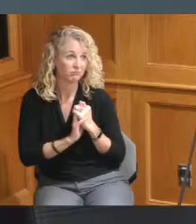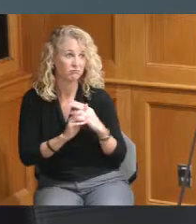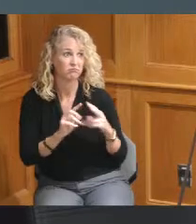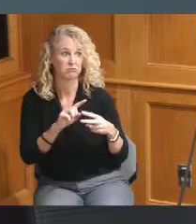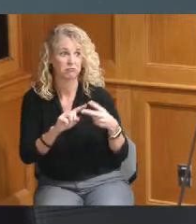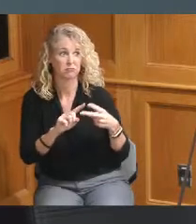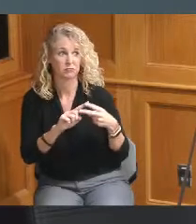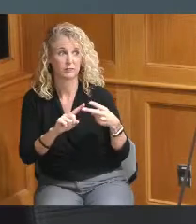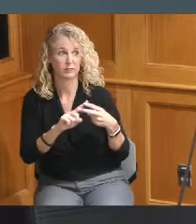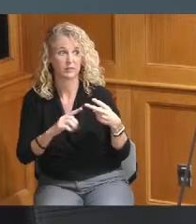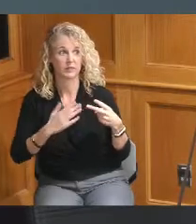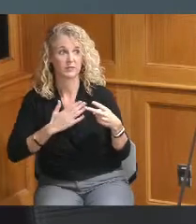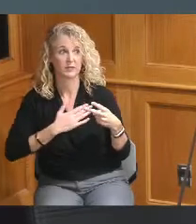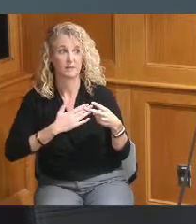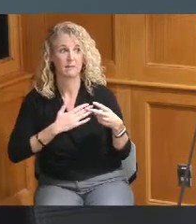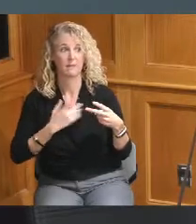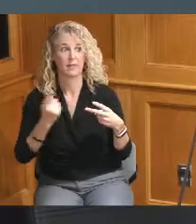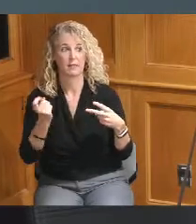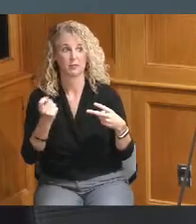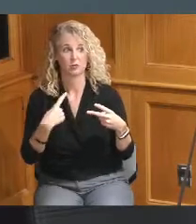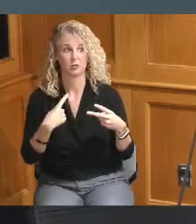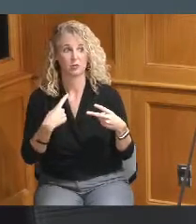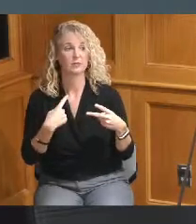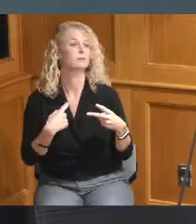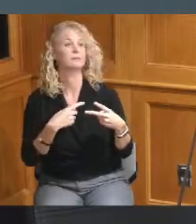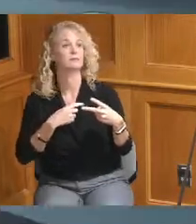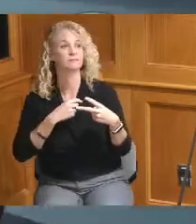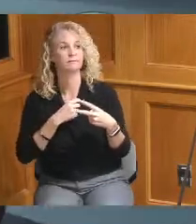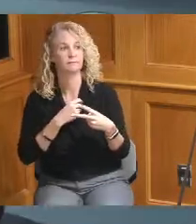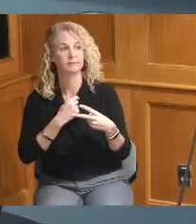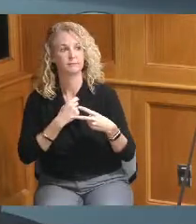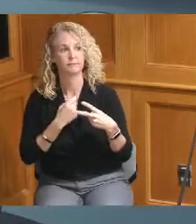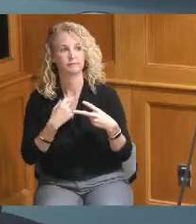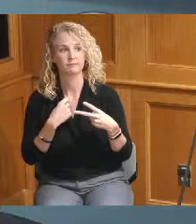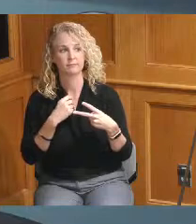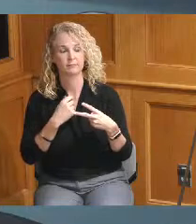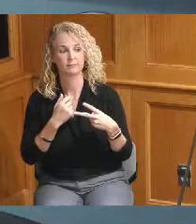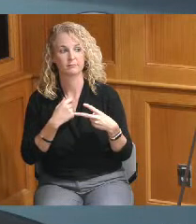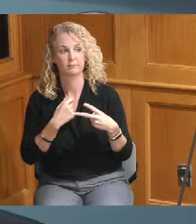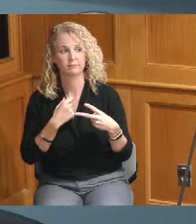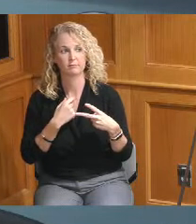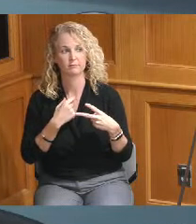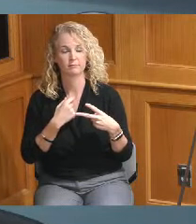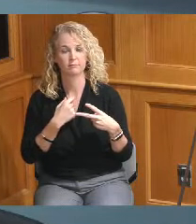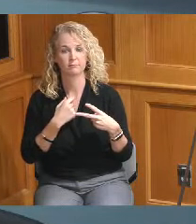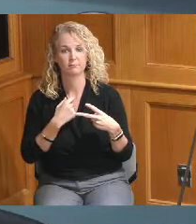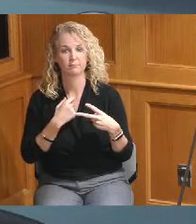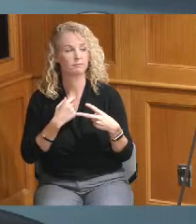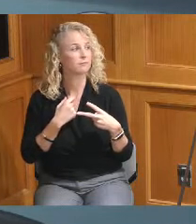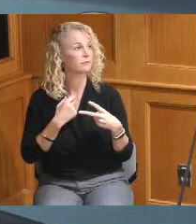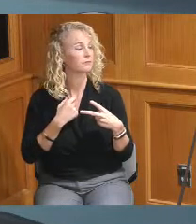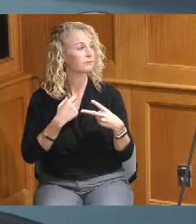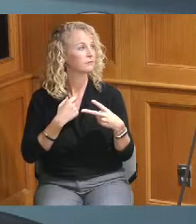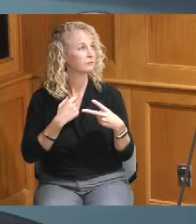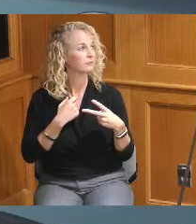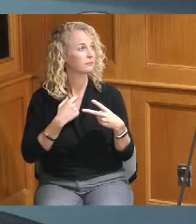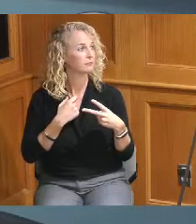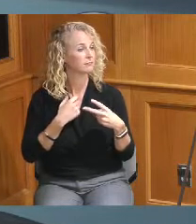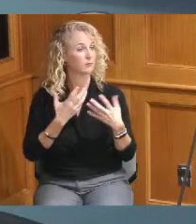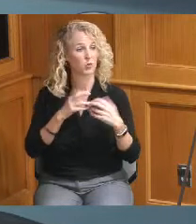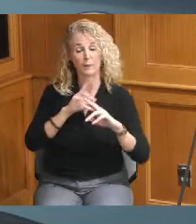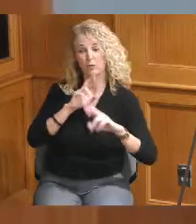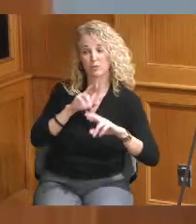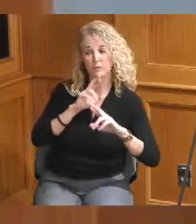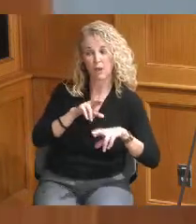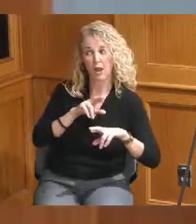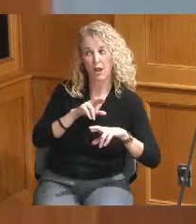2 things that I had. Denise, you didn't tell me. Okay, thank you. Would you like? Would you like me to respond now? Or yeah. Sure. There's a